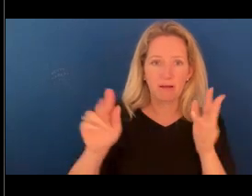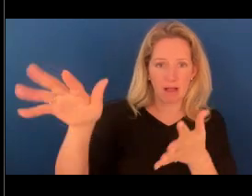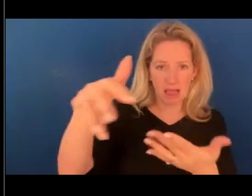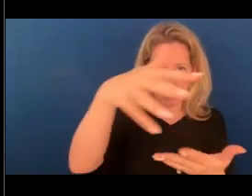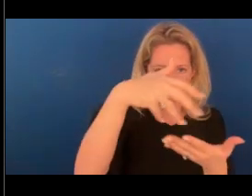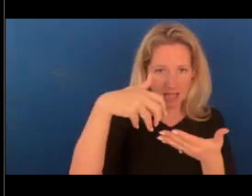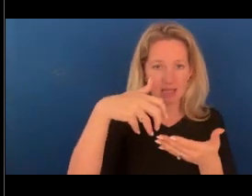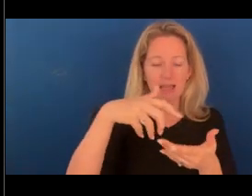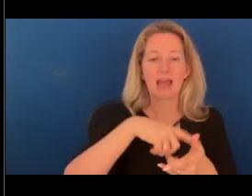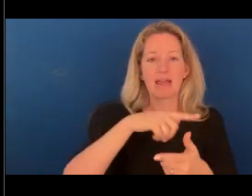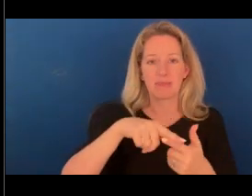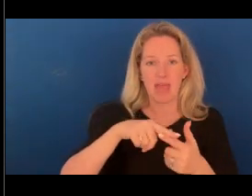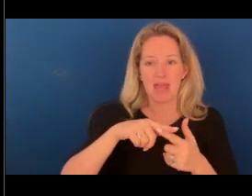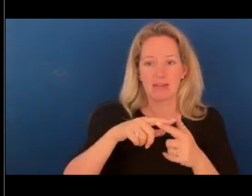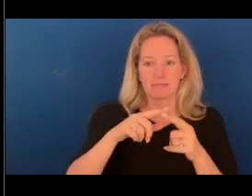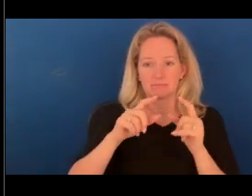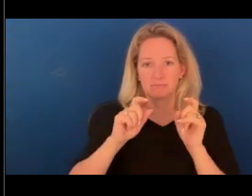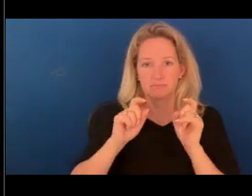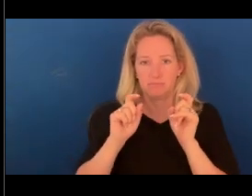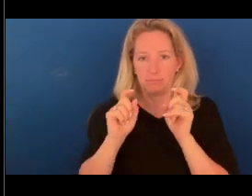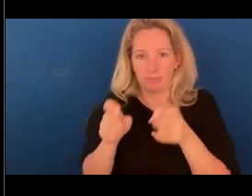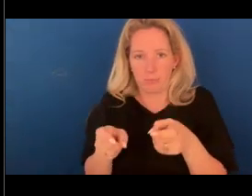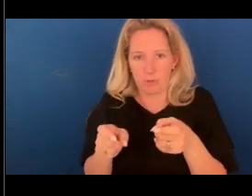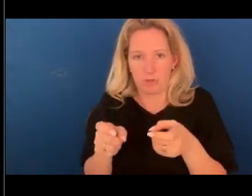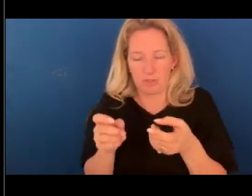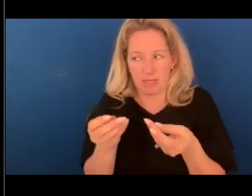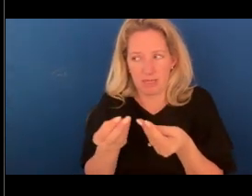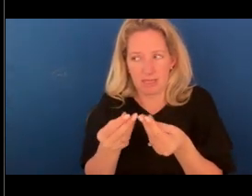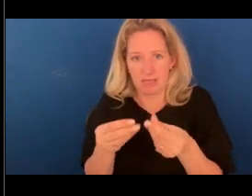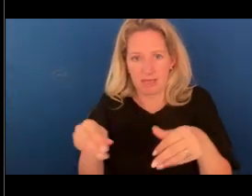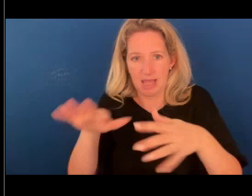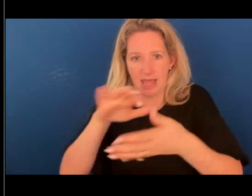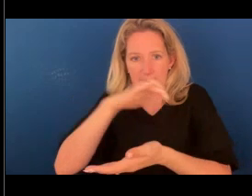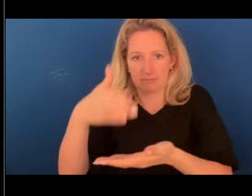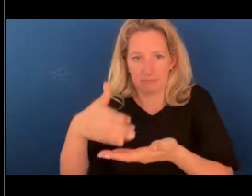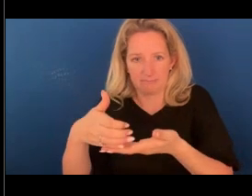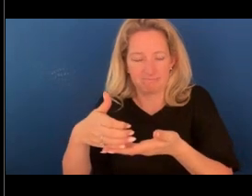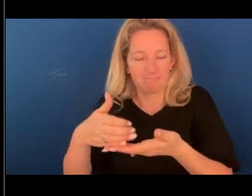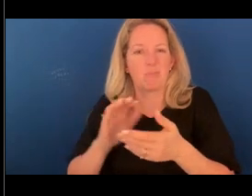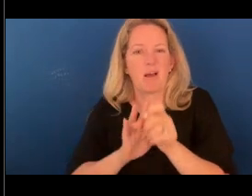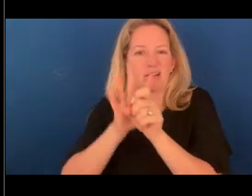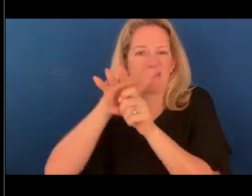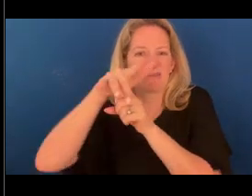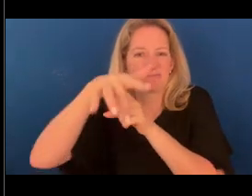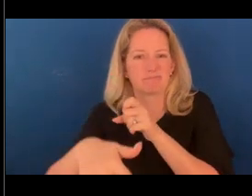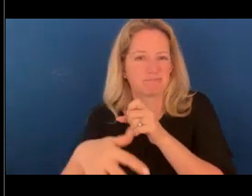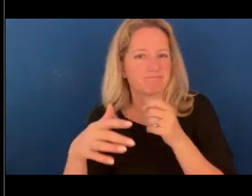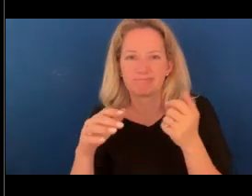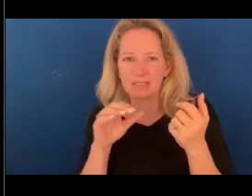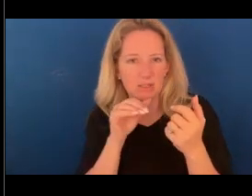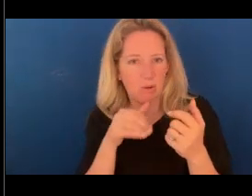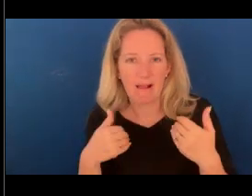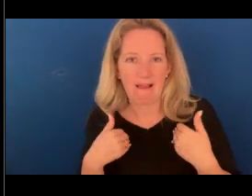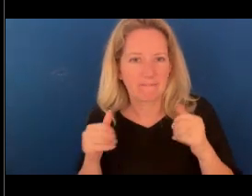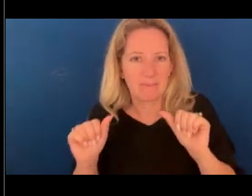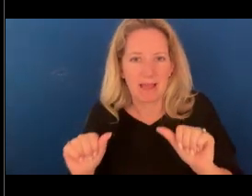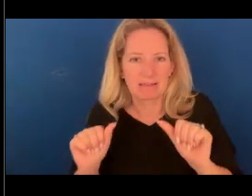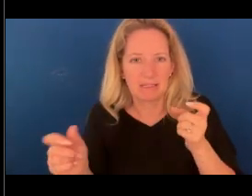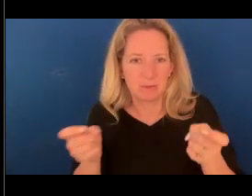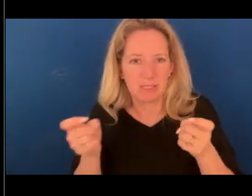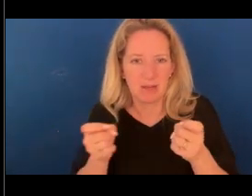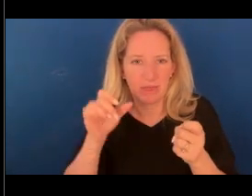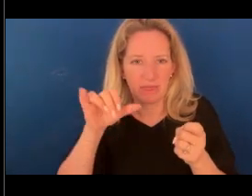landfill and don't have the capacity to deal with it. So they brought up these things in mind. So currently, a lot of